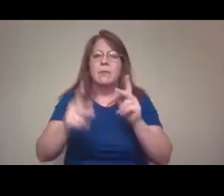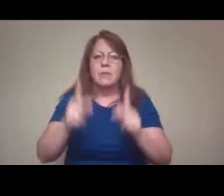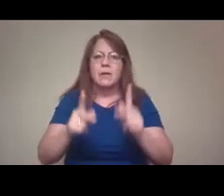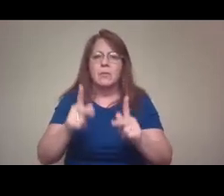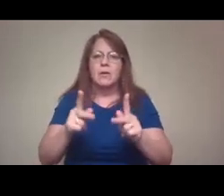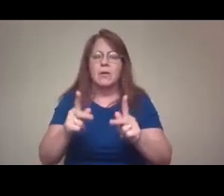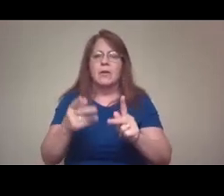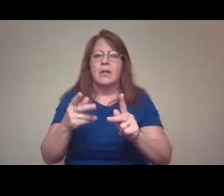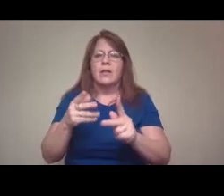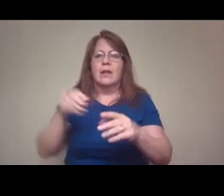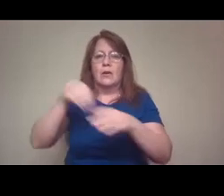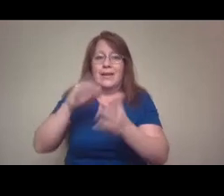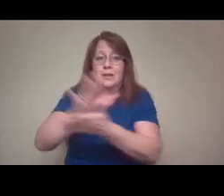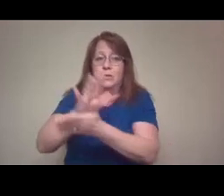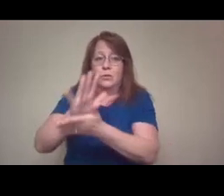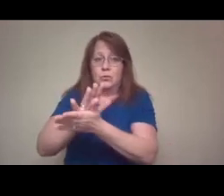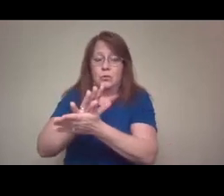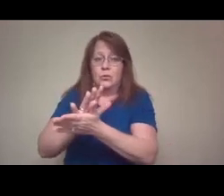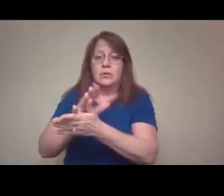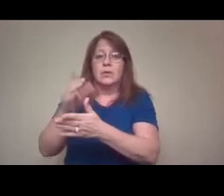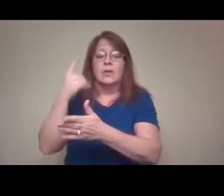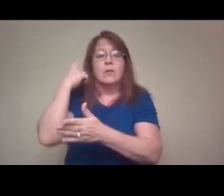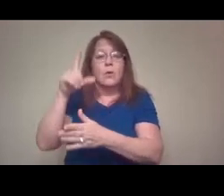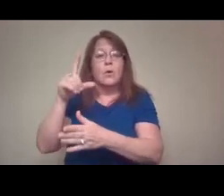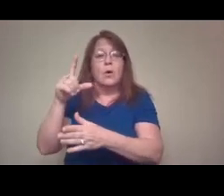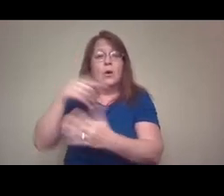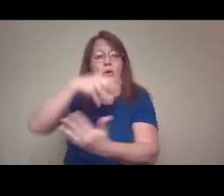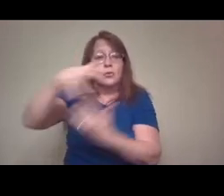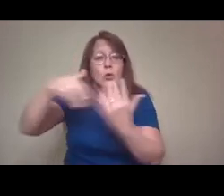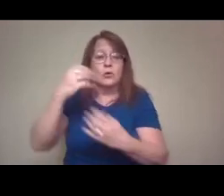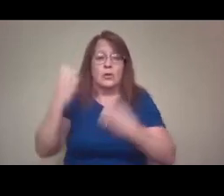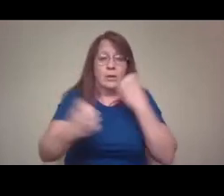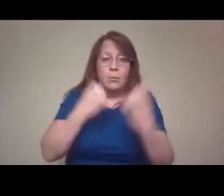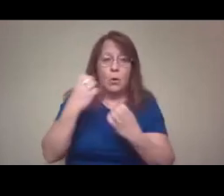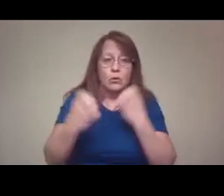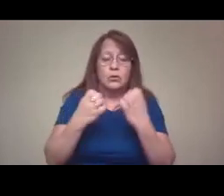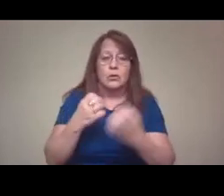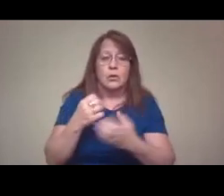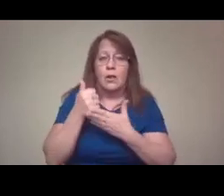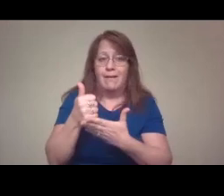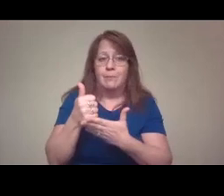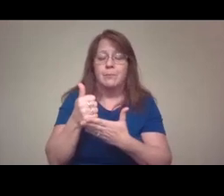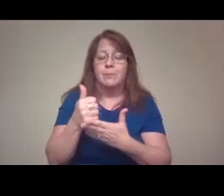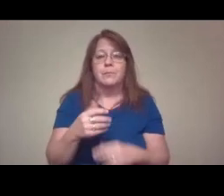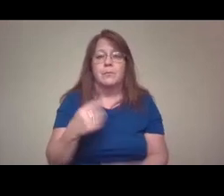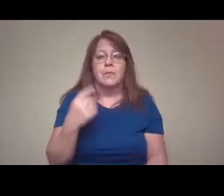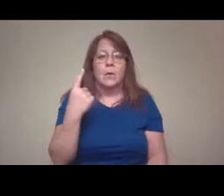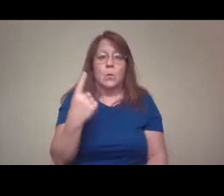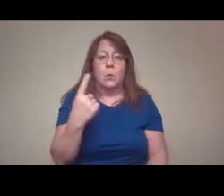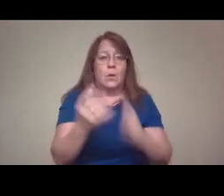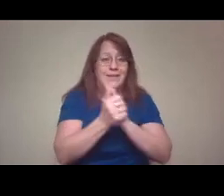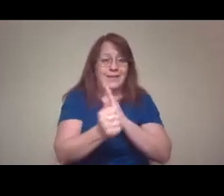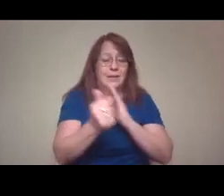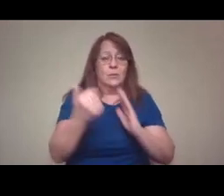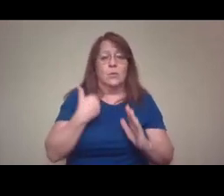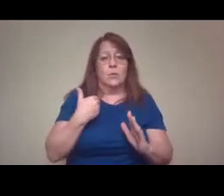schools. And we in the community are also working on ways that we can build these skills. For one example is we hosted a